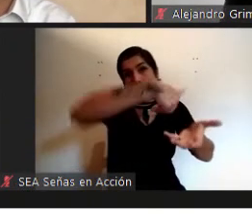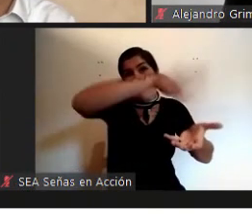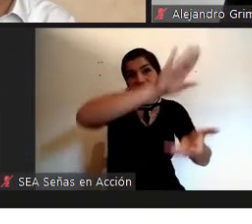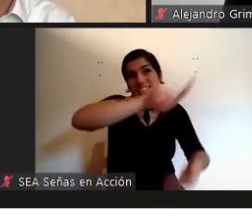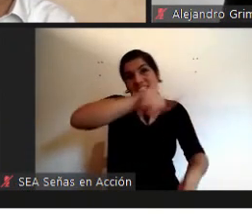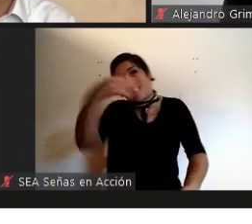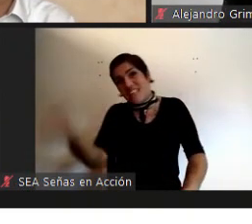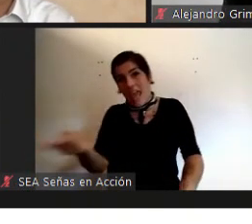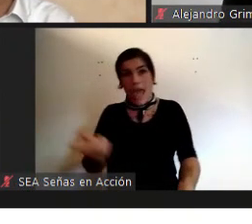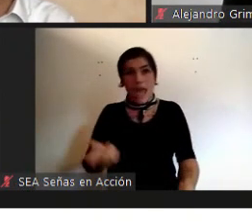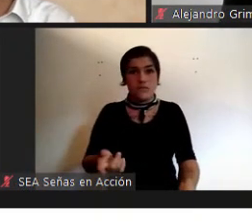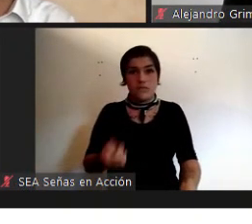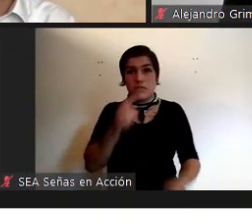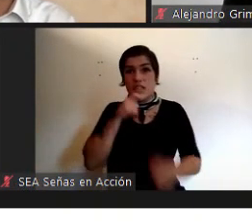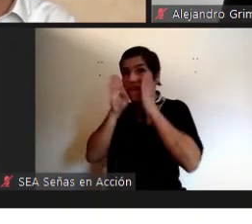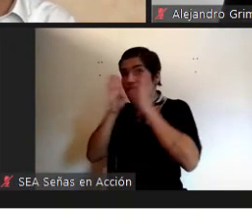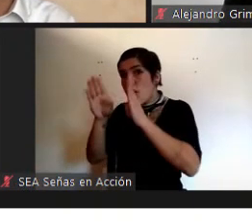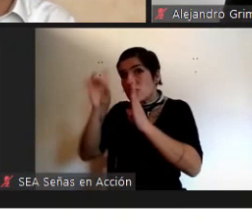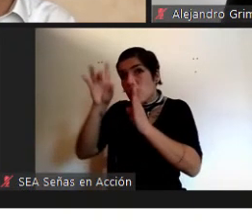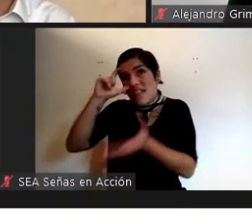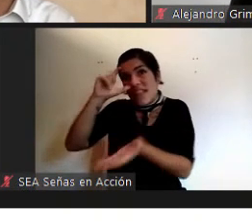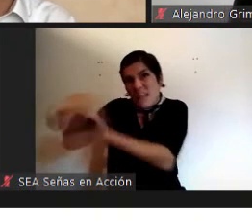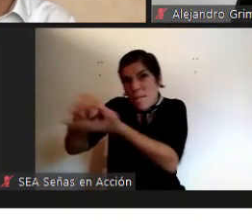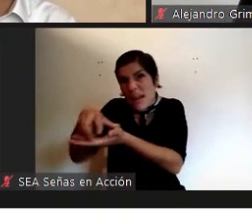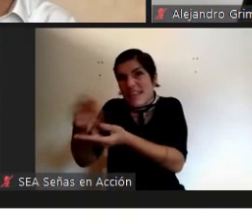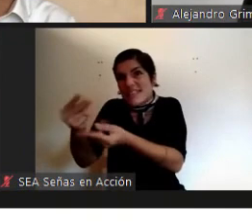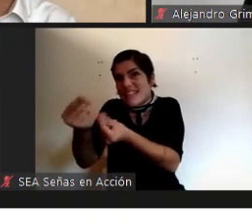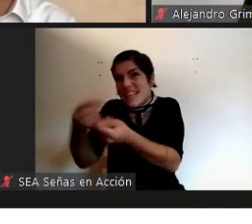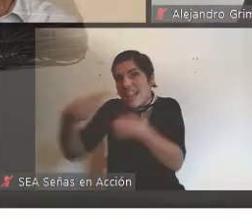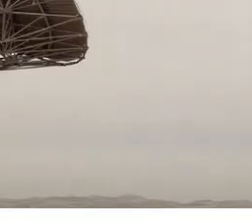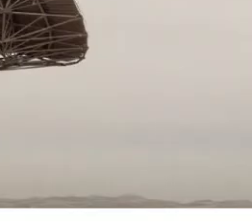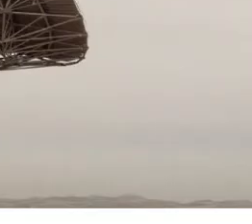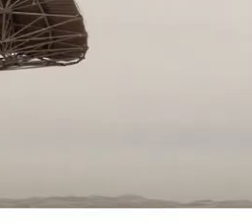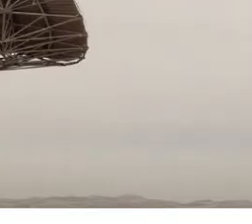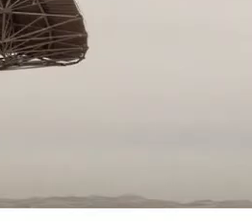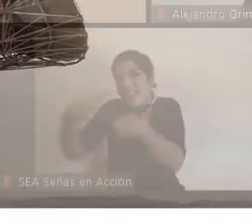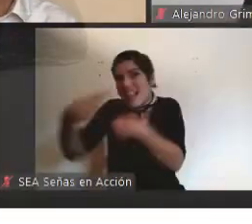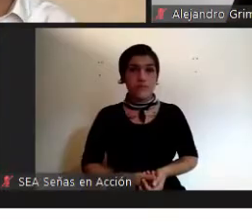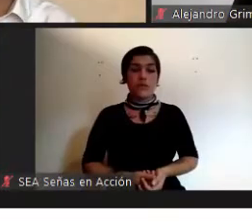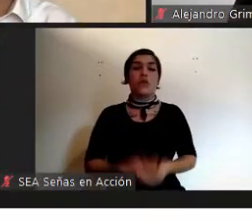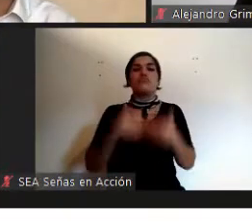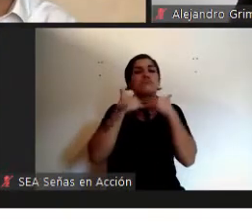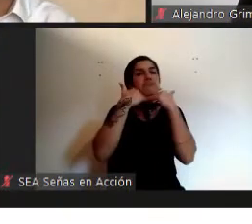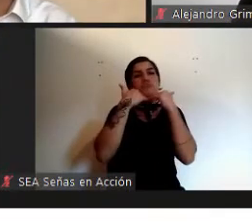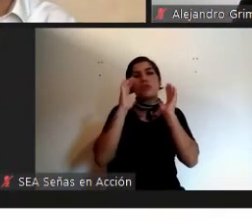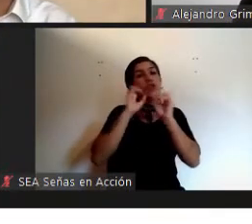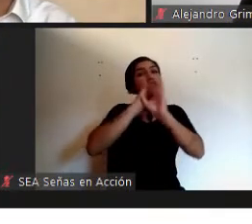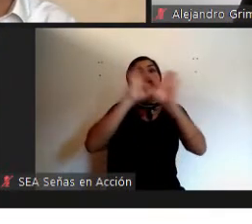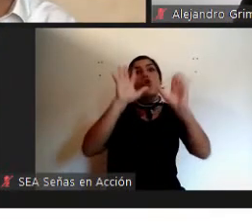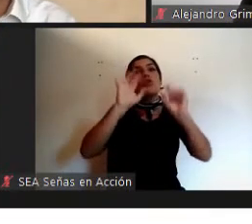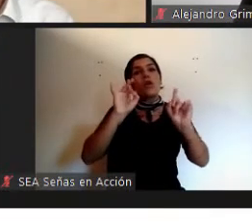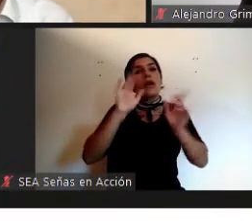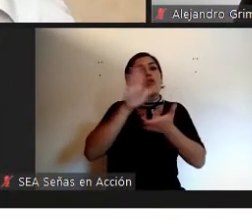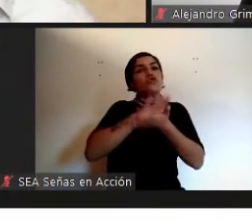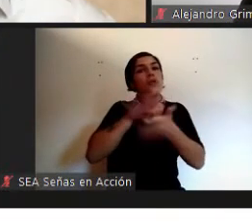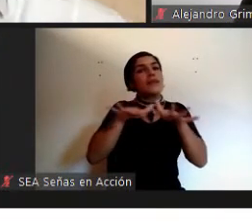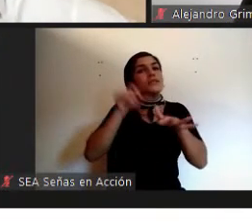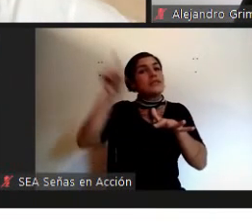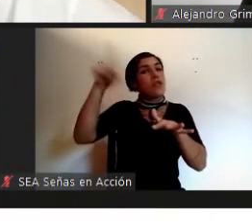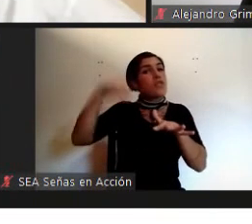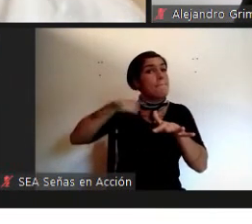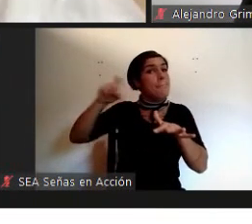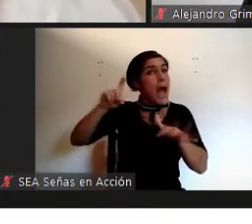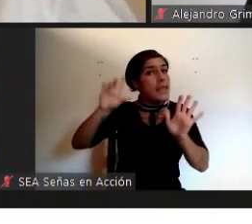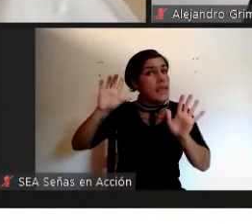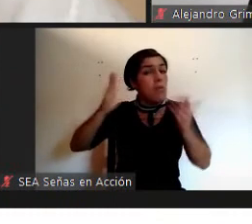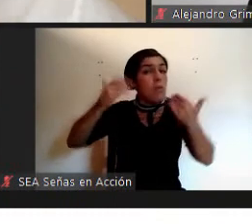this. I don't really know how things are managed, how funds are managed in Spain, and maybe it's not the right time for